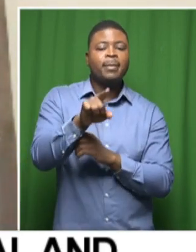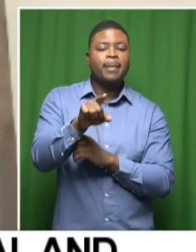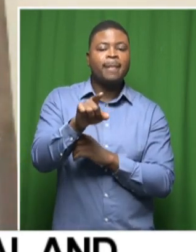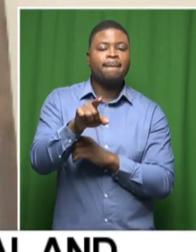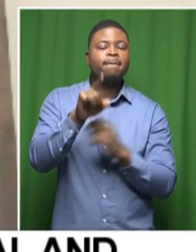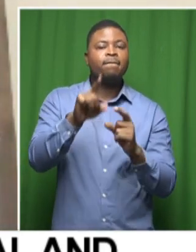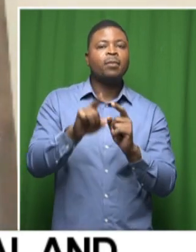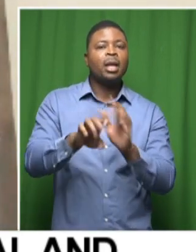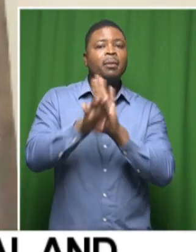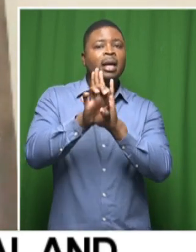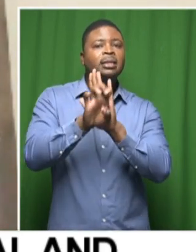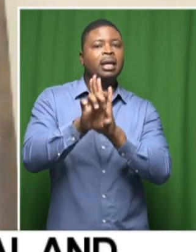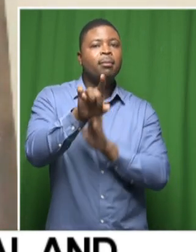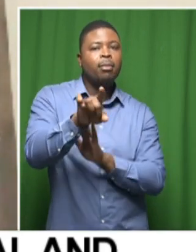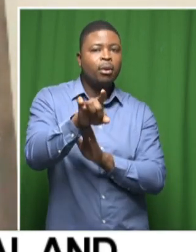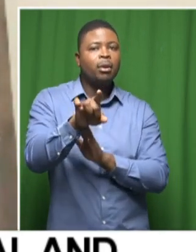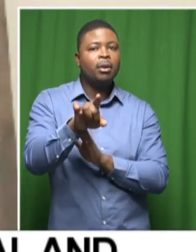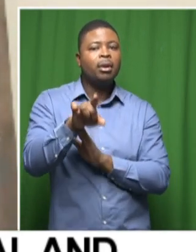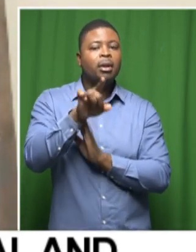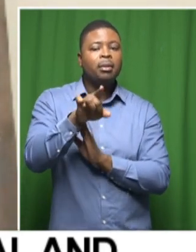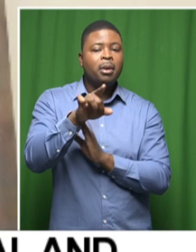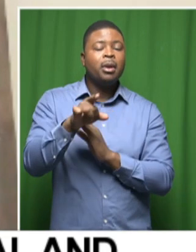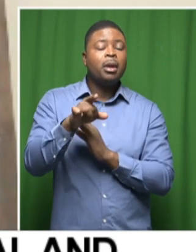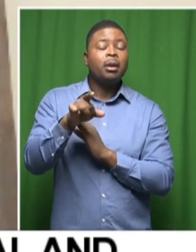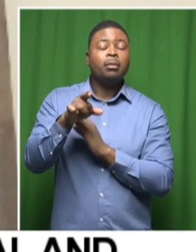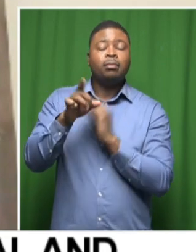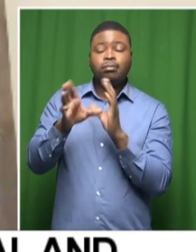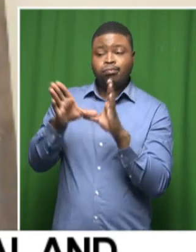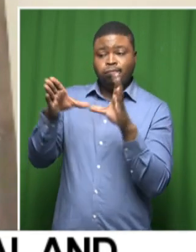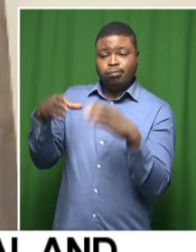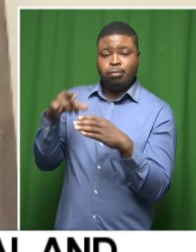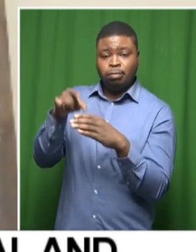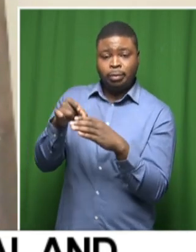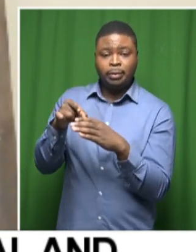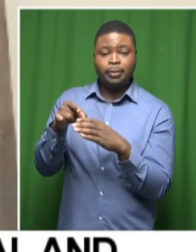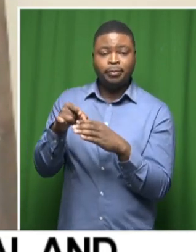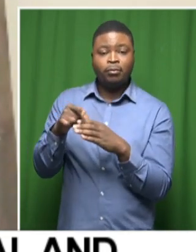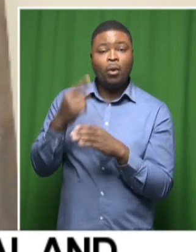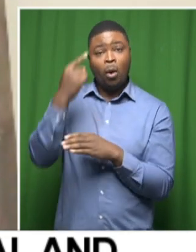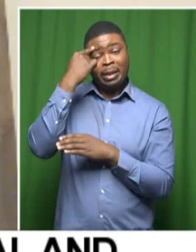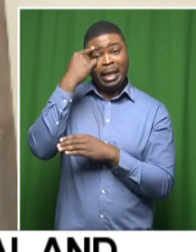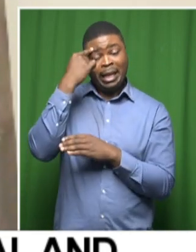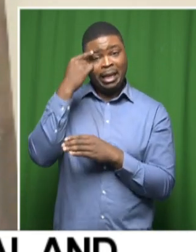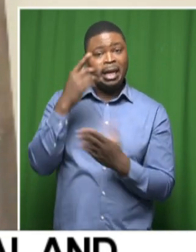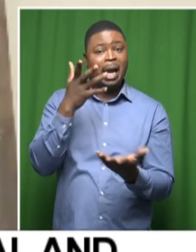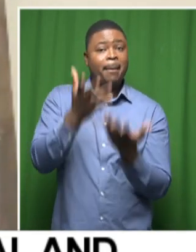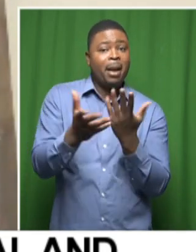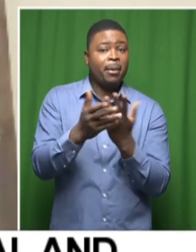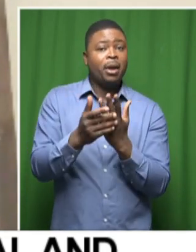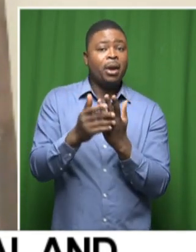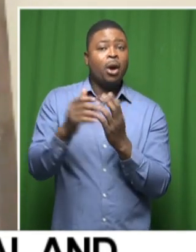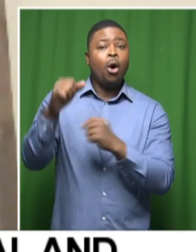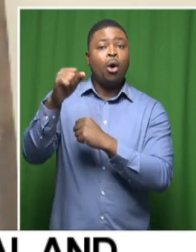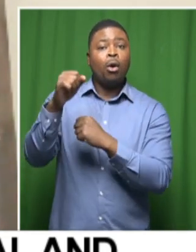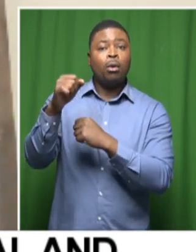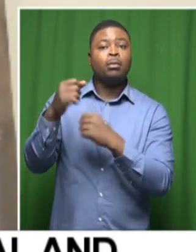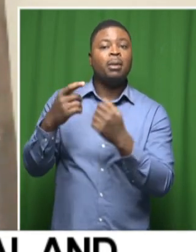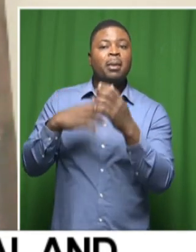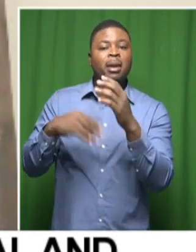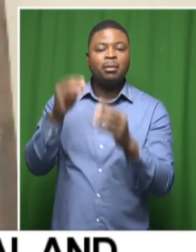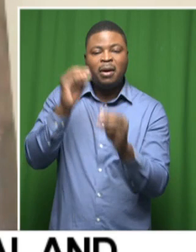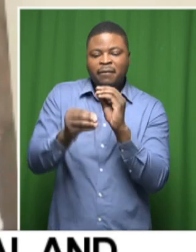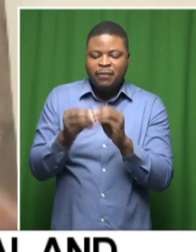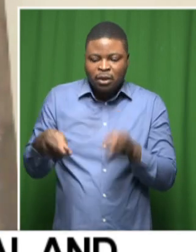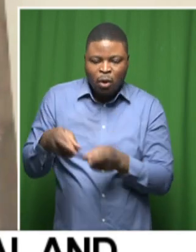simple example, if we live in construction for a little bit. If you take the fact that absolutely construction skills in the future will be necessary,